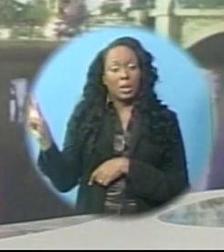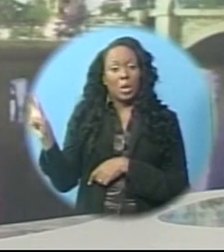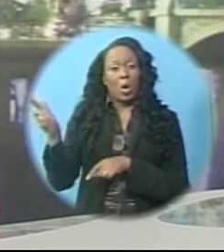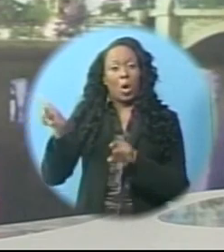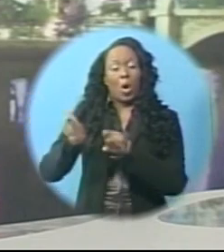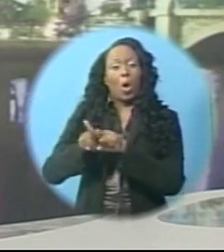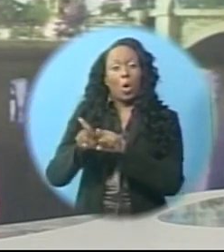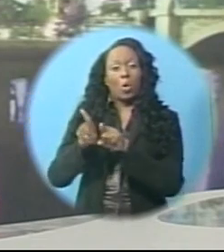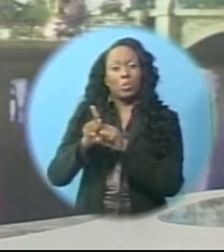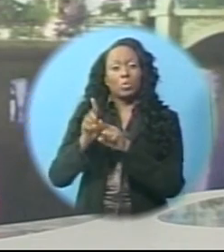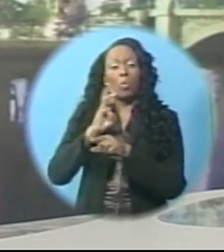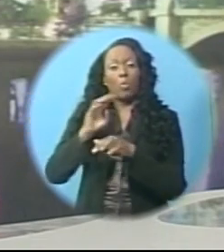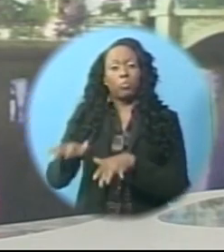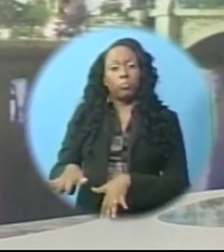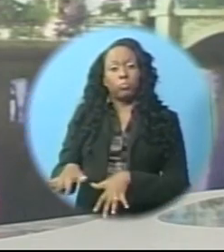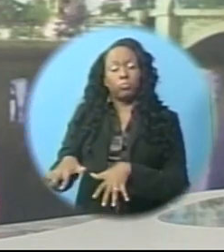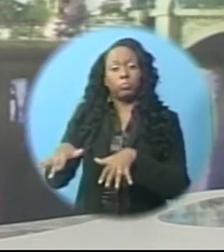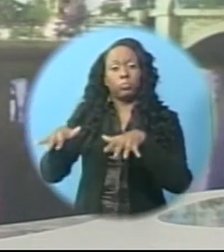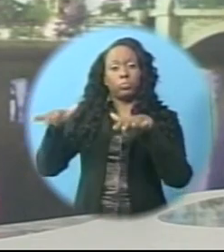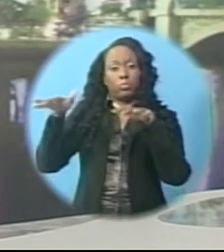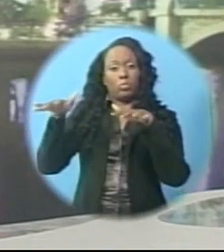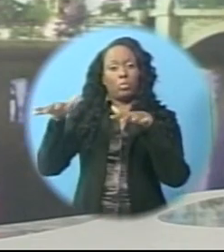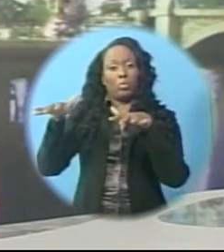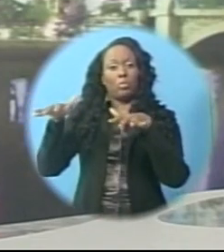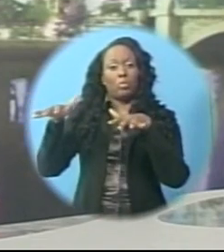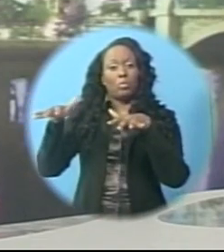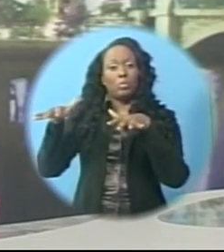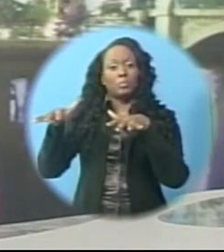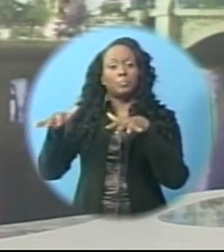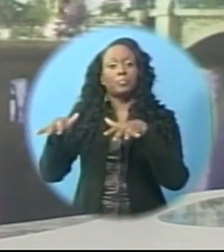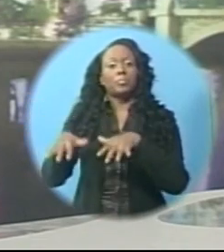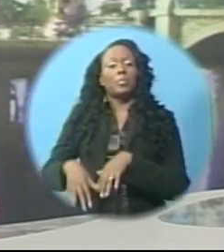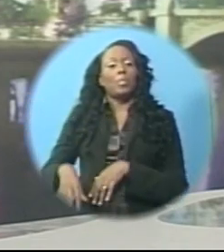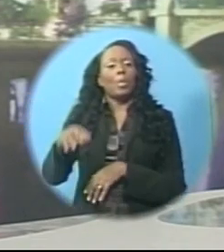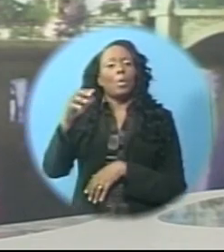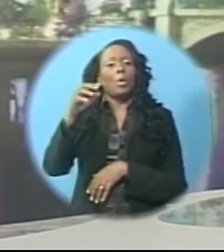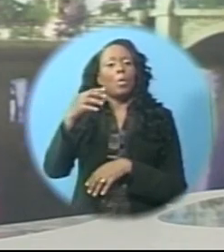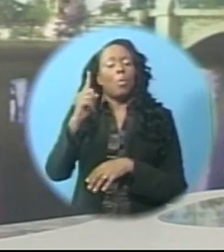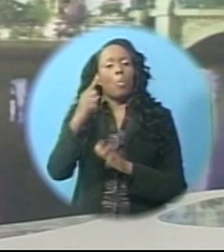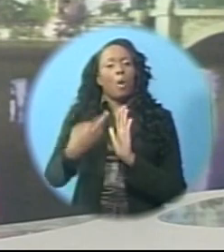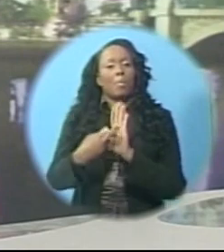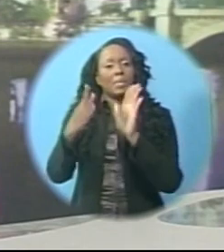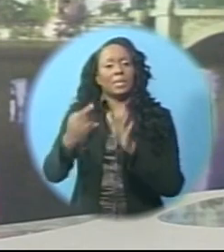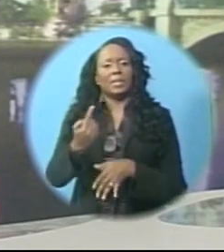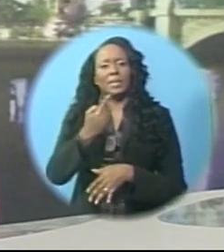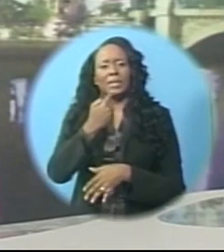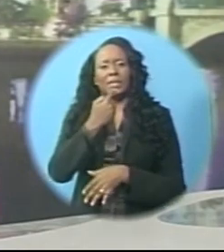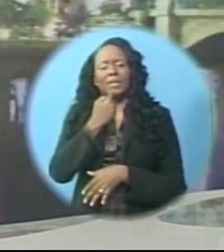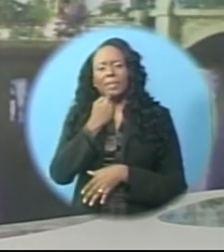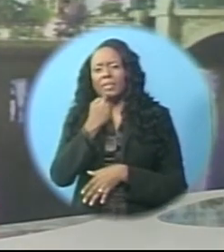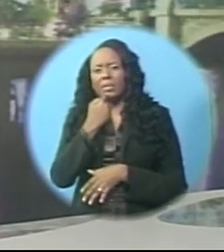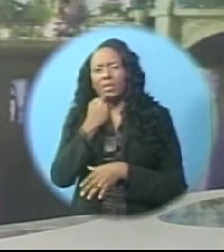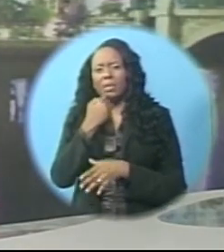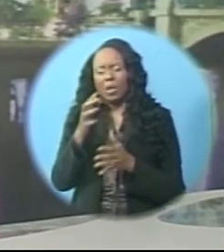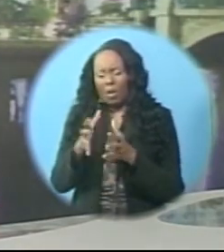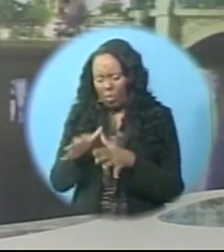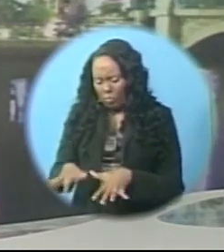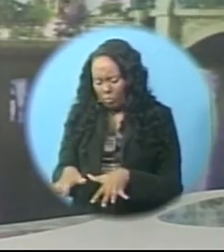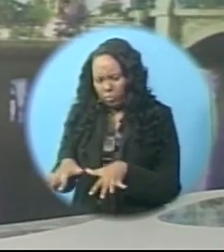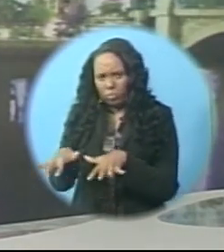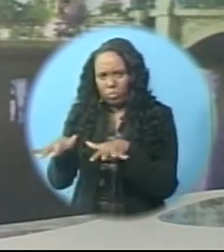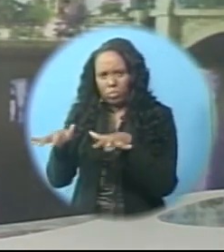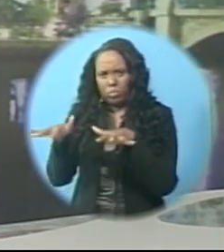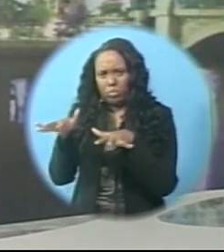Matthew last month. Civil protection official Jean-Henri Petit says nearly a foot of rain fell around the northern city